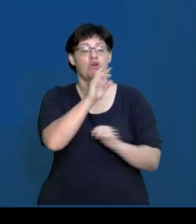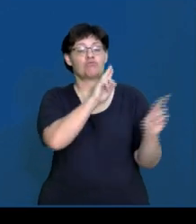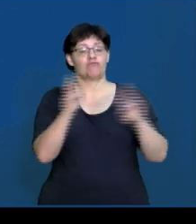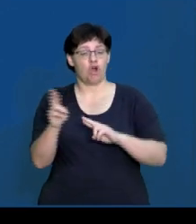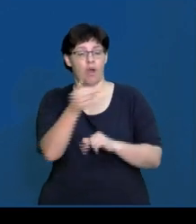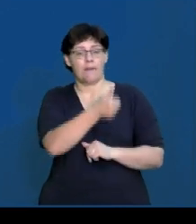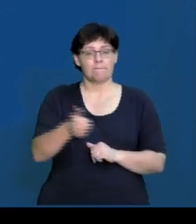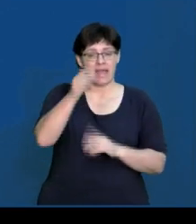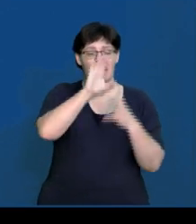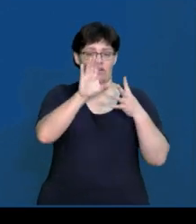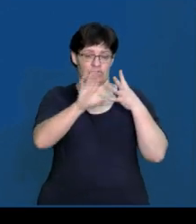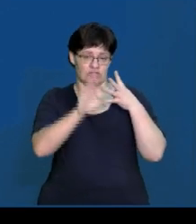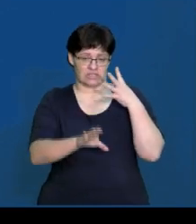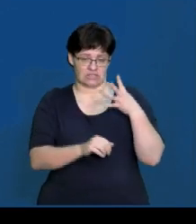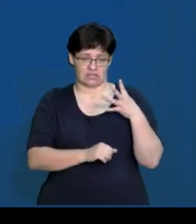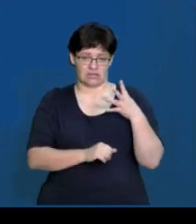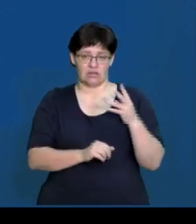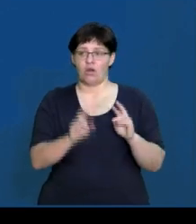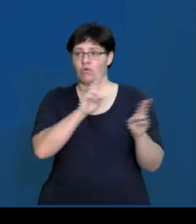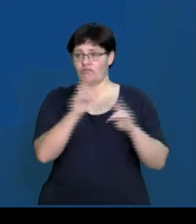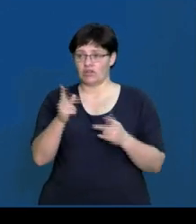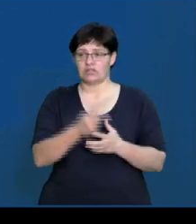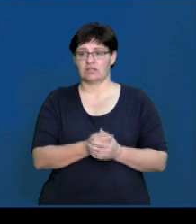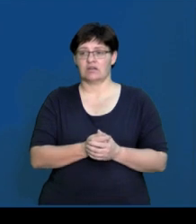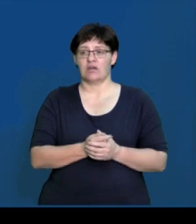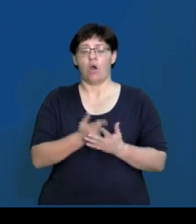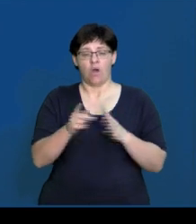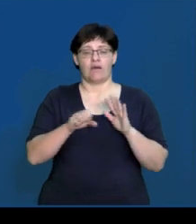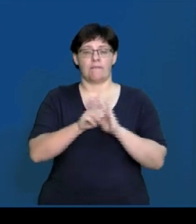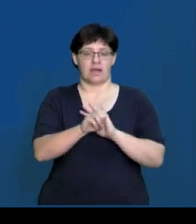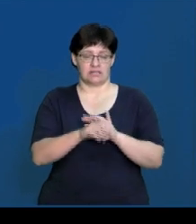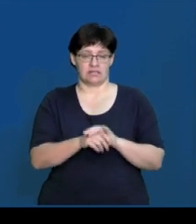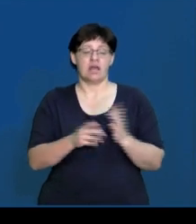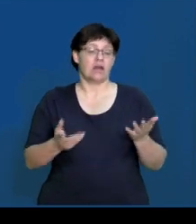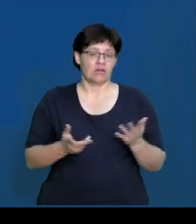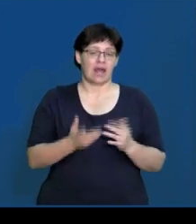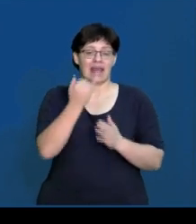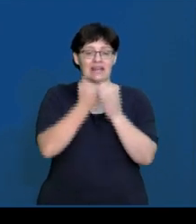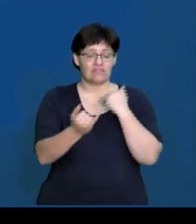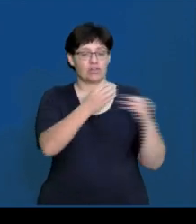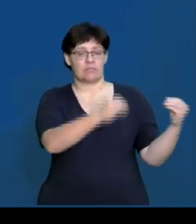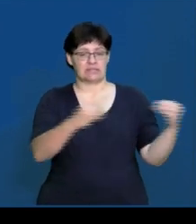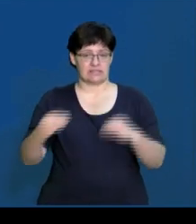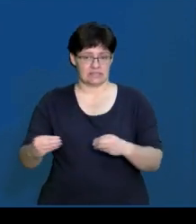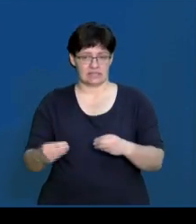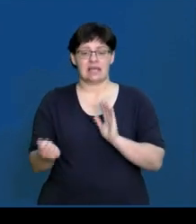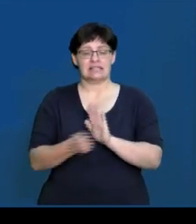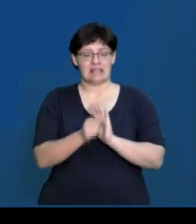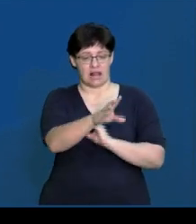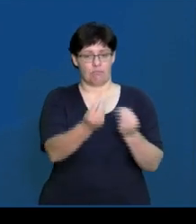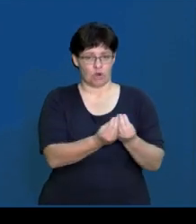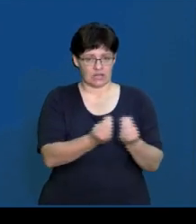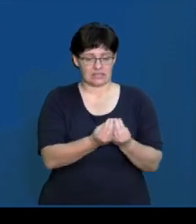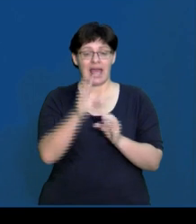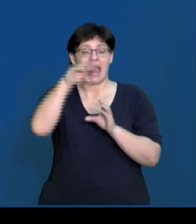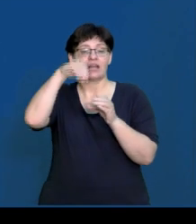market structure refers to the main characteristics. So it refers to the main characteristics of a market in which individual businesses